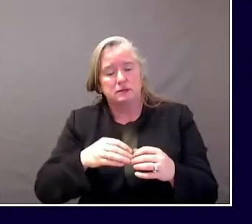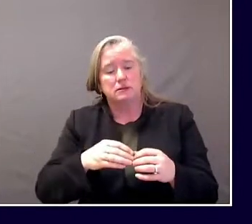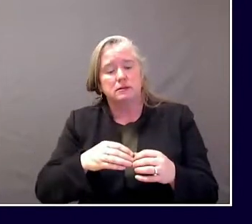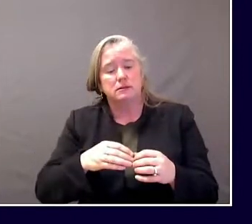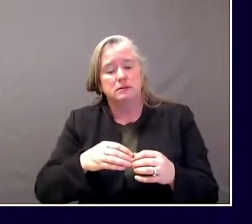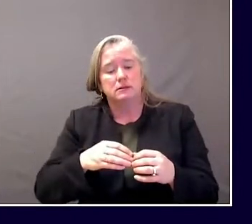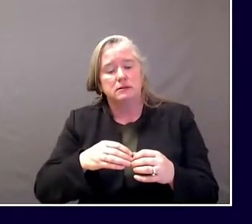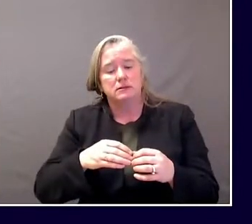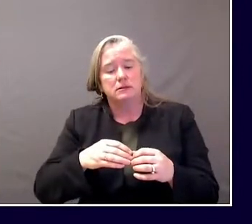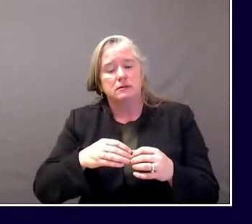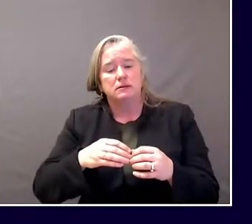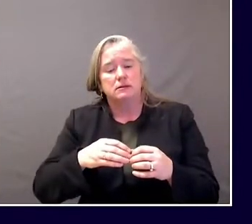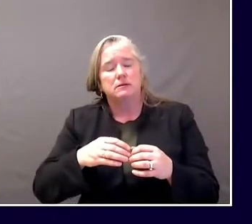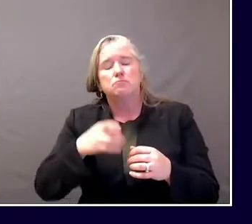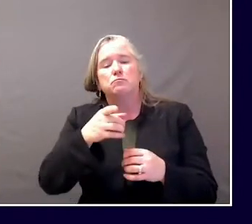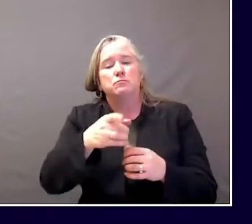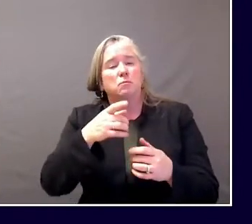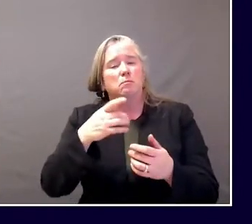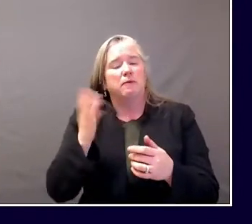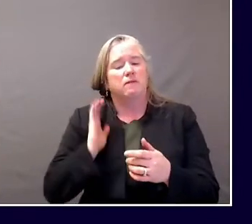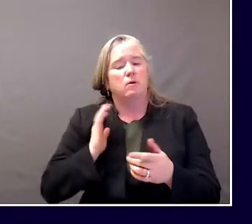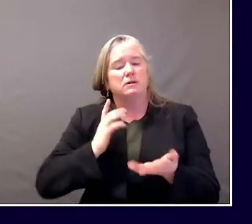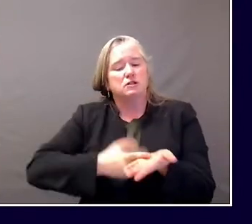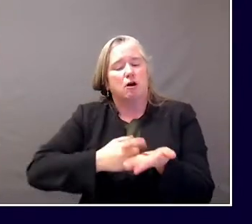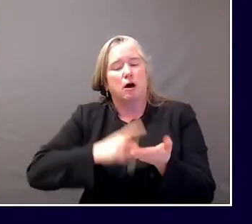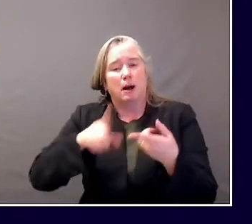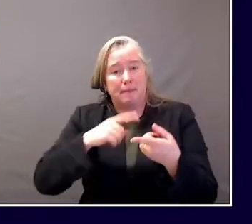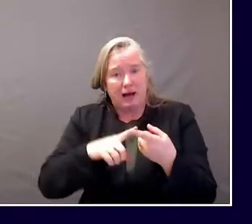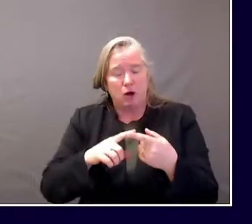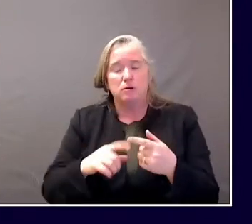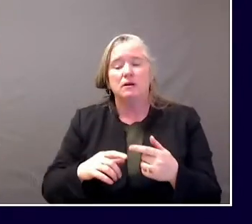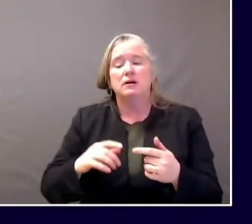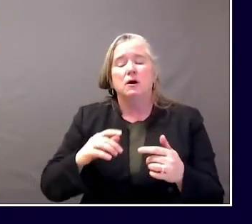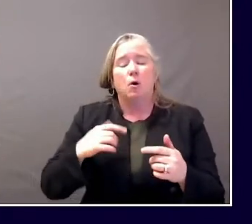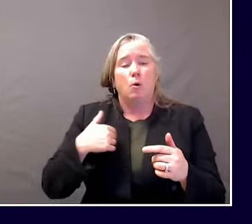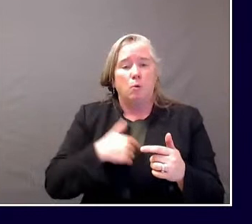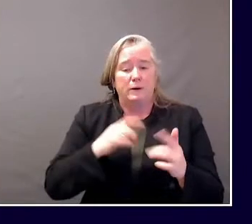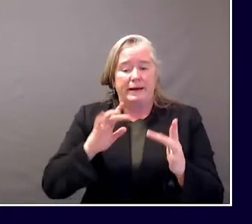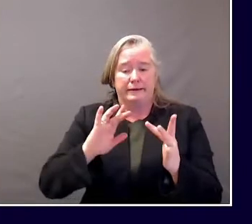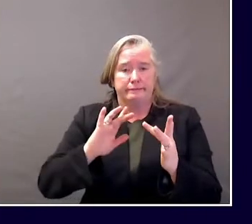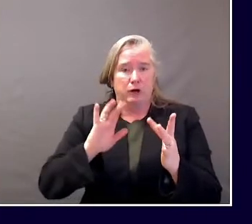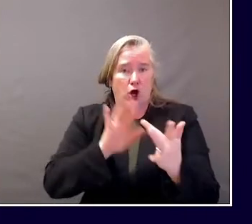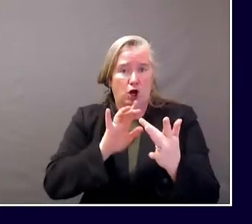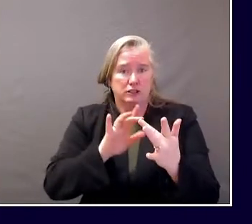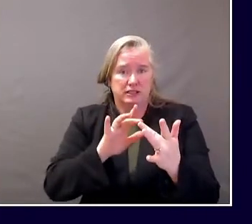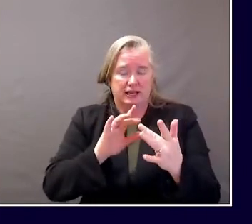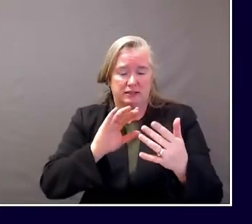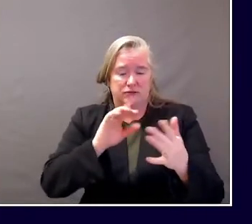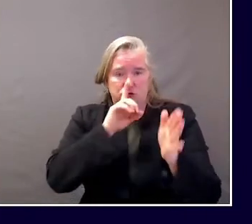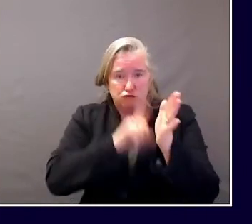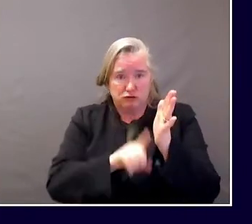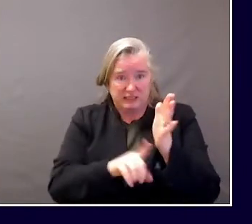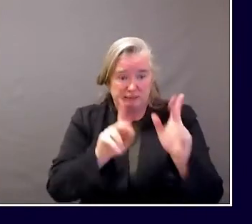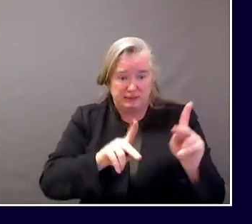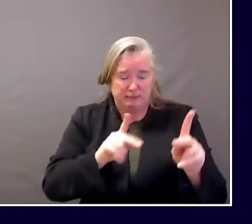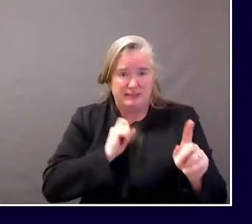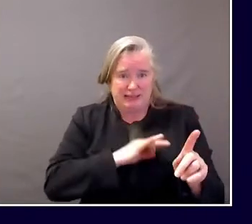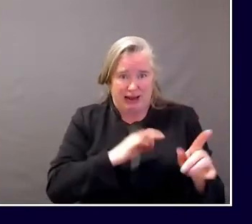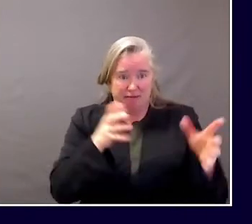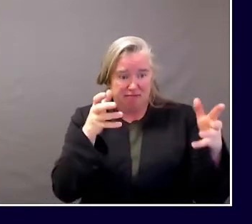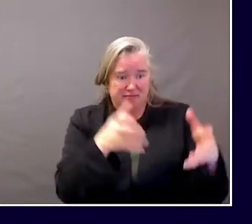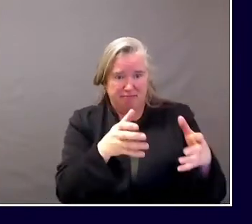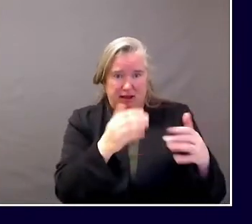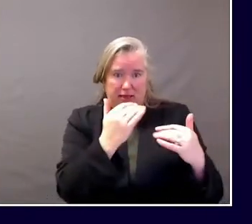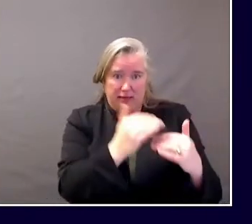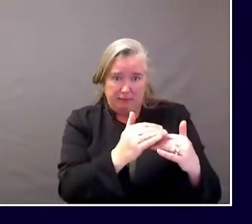contact tracers and case investigators, how much of this big spike in cases that we're seeing now, exactly 2 weeks after Christmas, is related